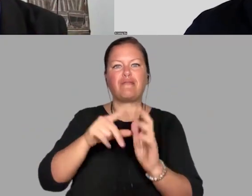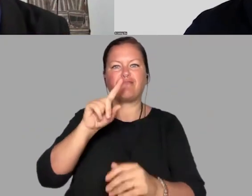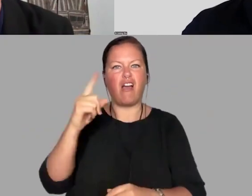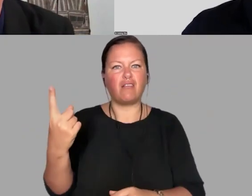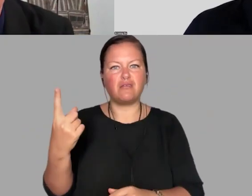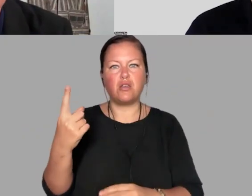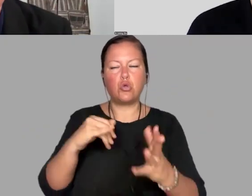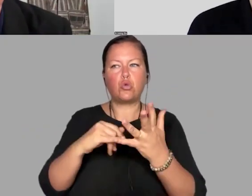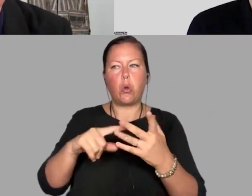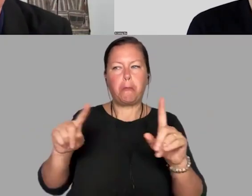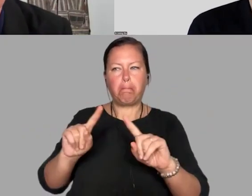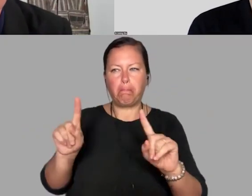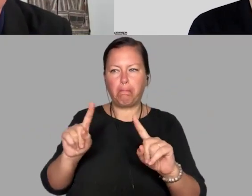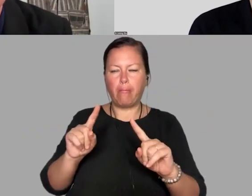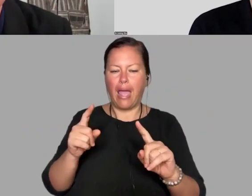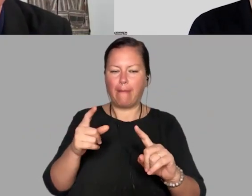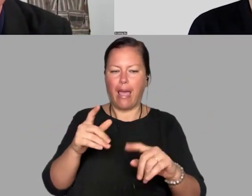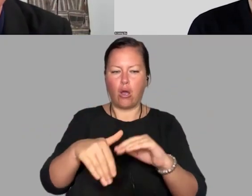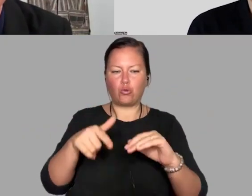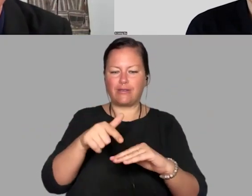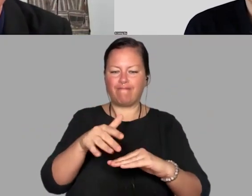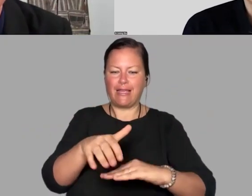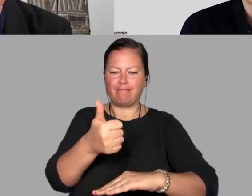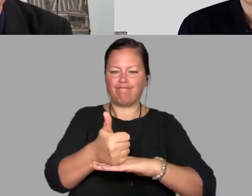window for implementing protections?